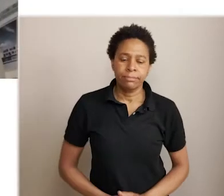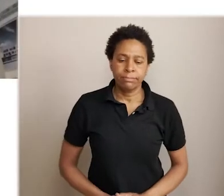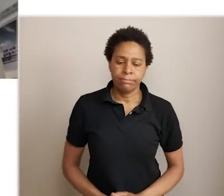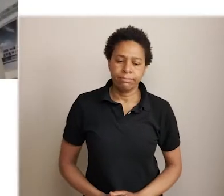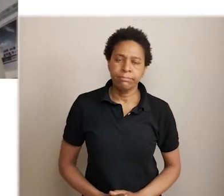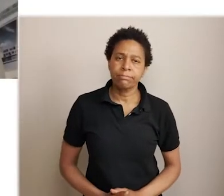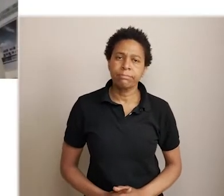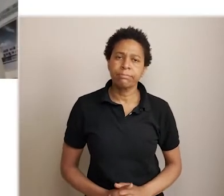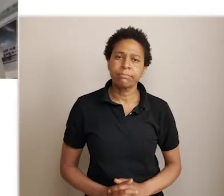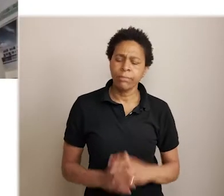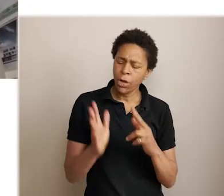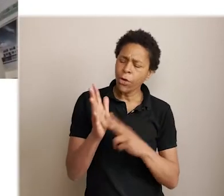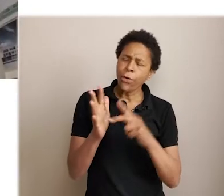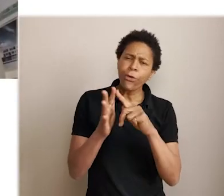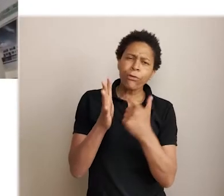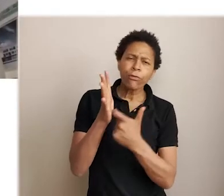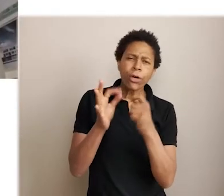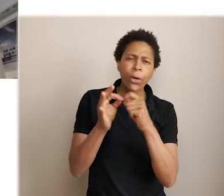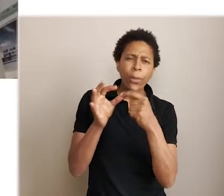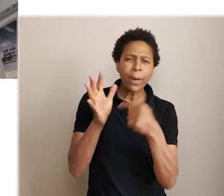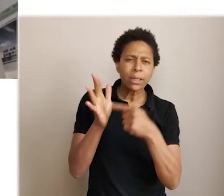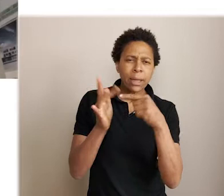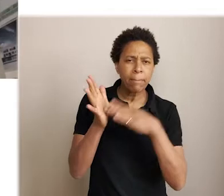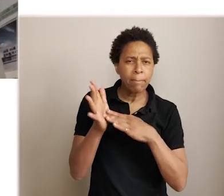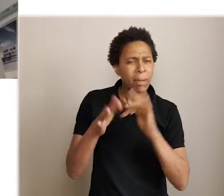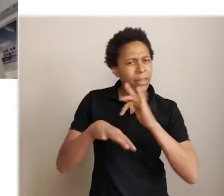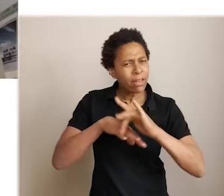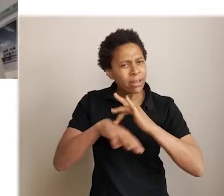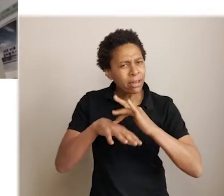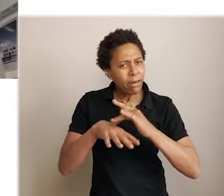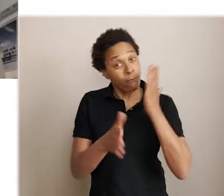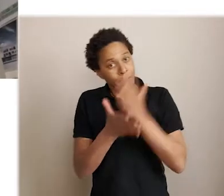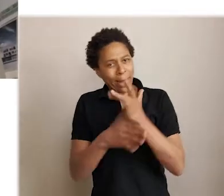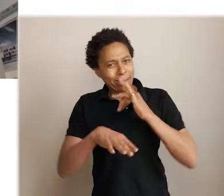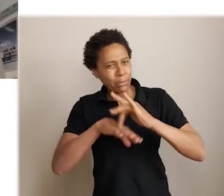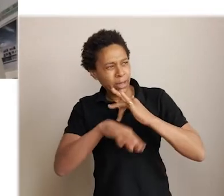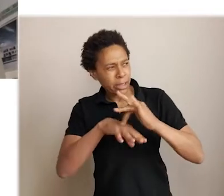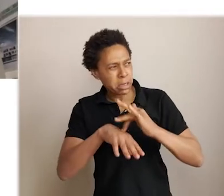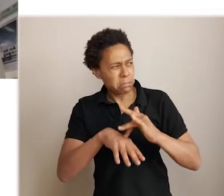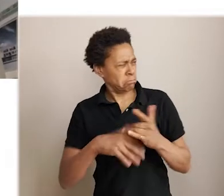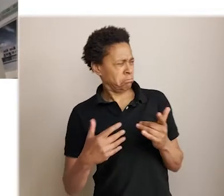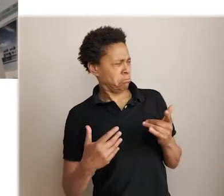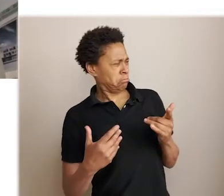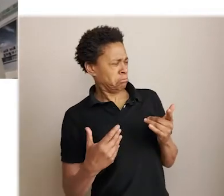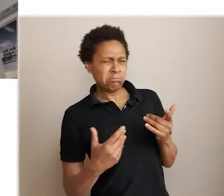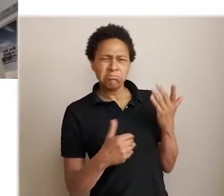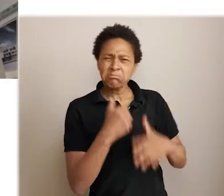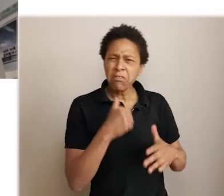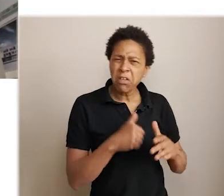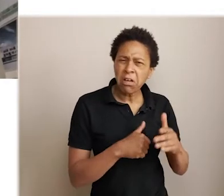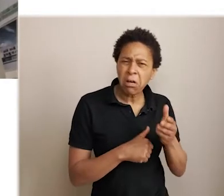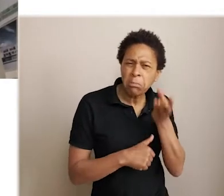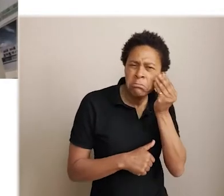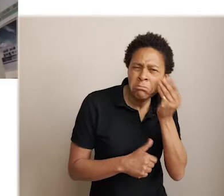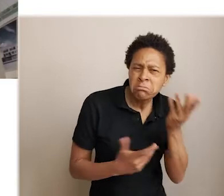Verbatim theatre is something I'd never heard of before. Somebody's personal story is pre-recorded, and then an actor plays that